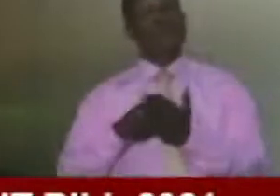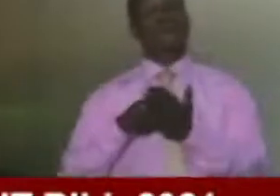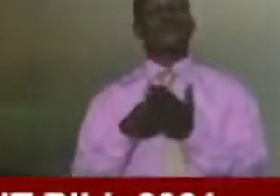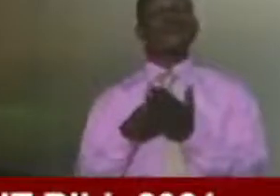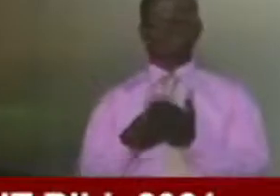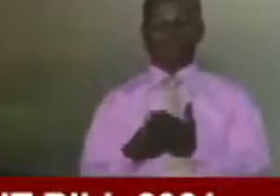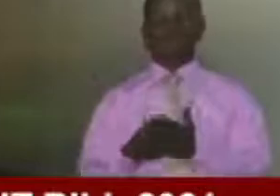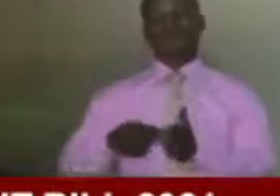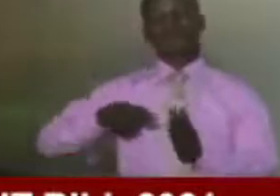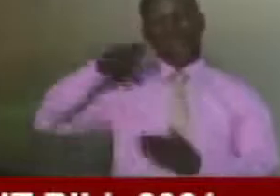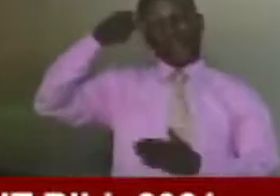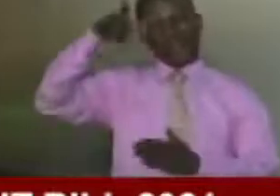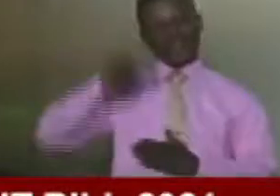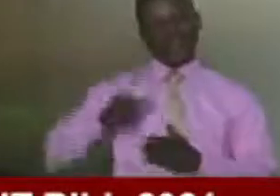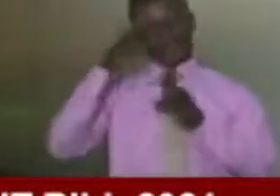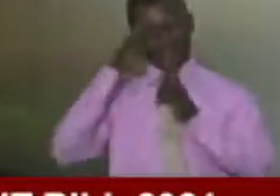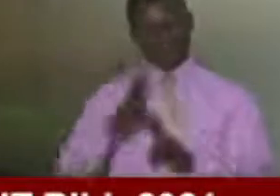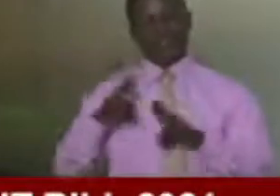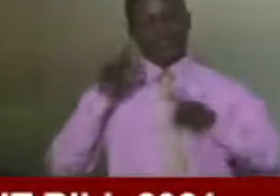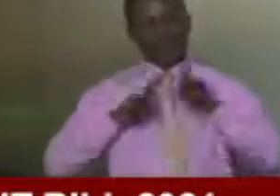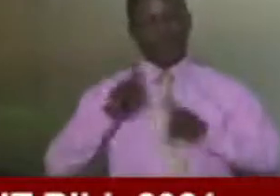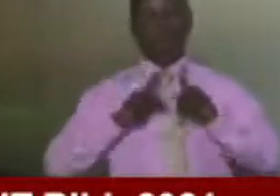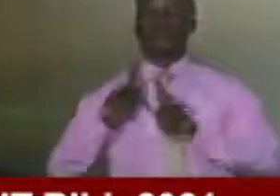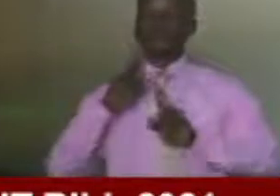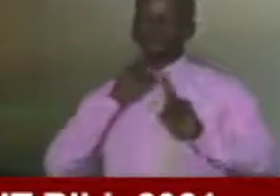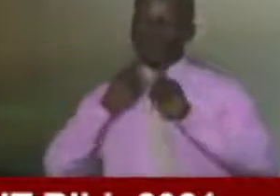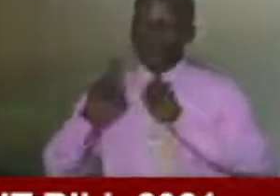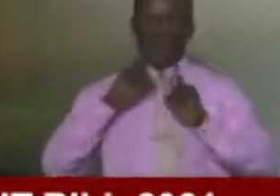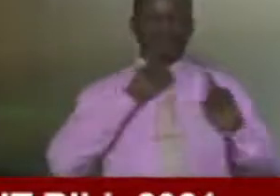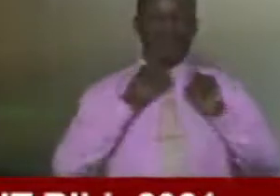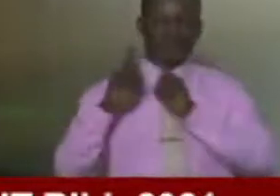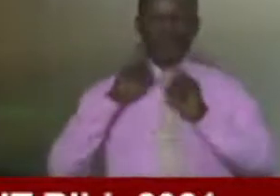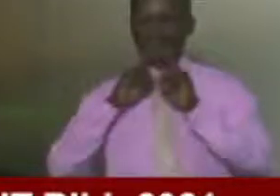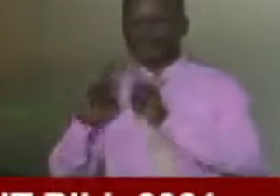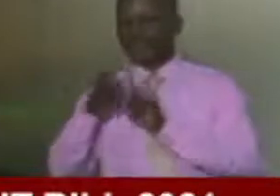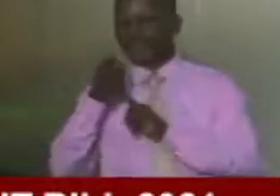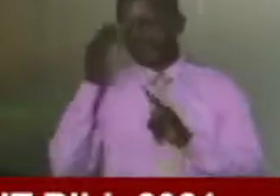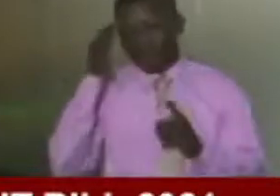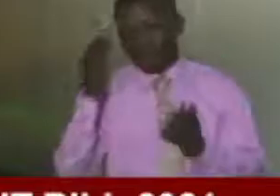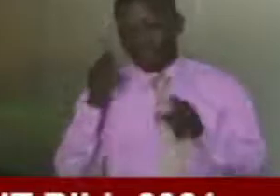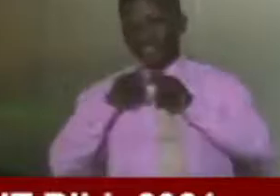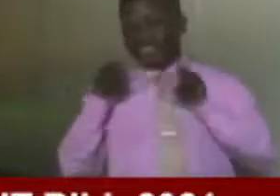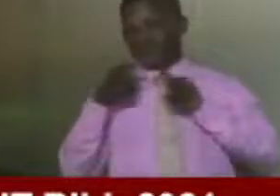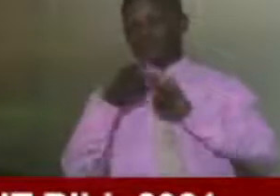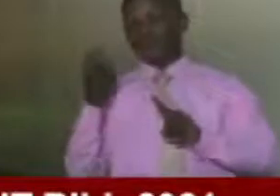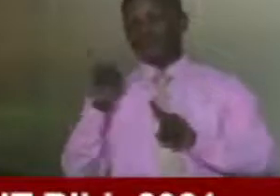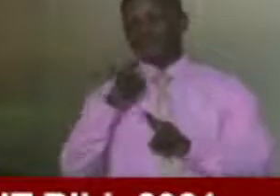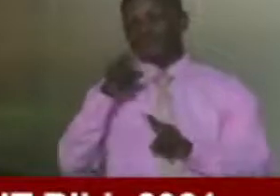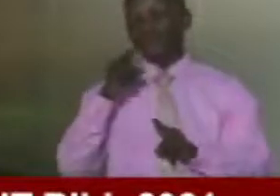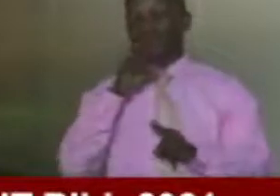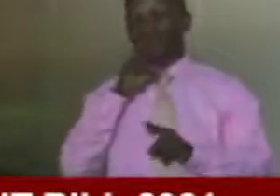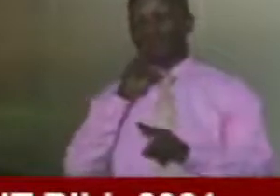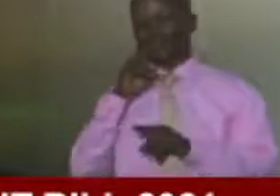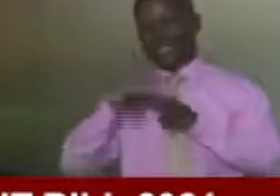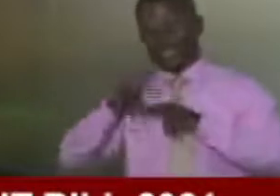highly respected individuals, who had been participants, have been part of it. It's different from where you are seeing it from outside than